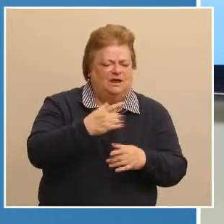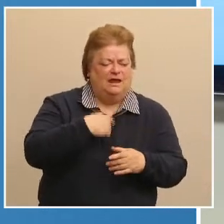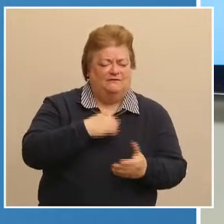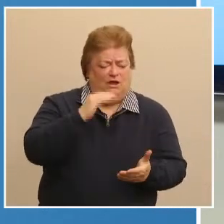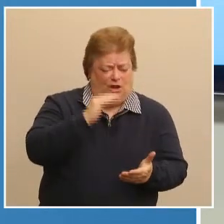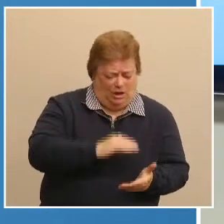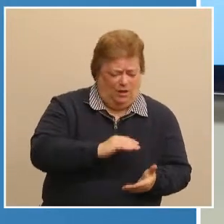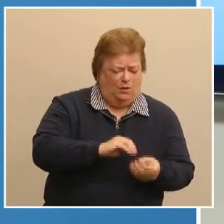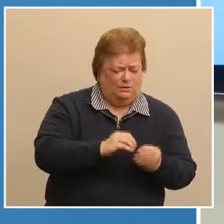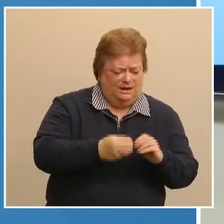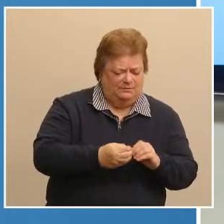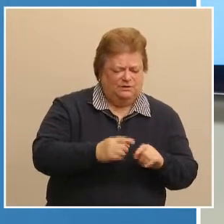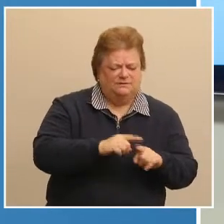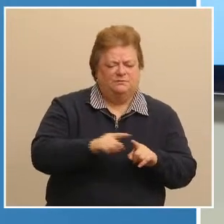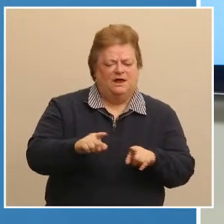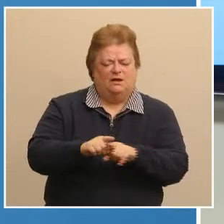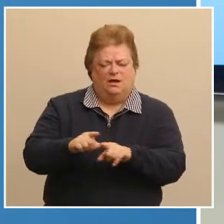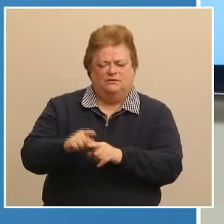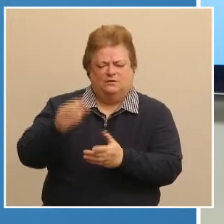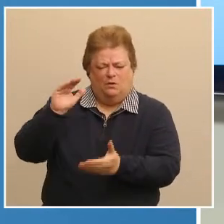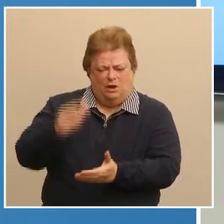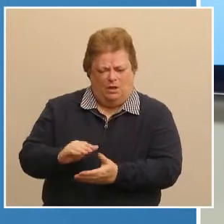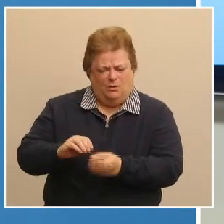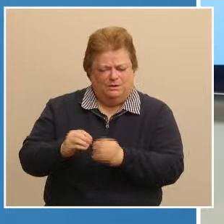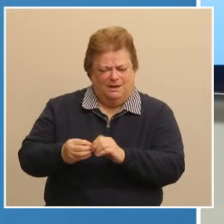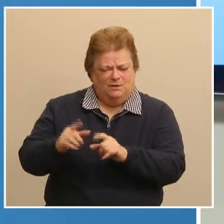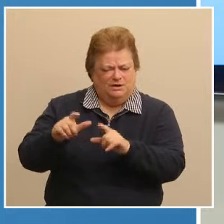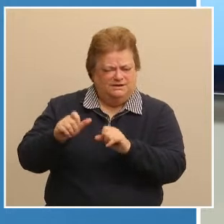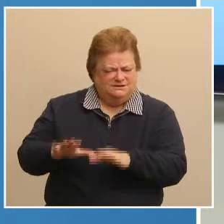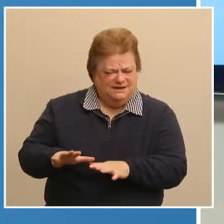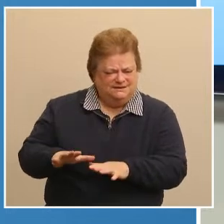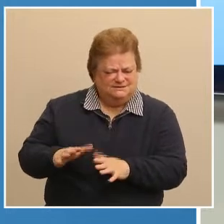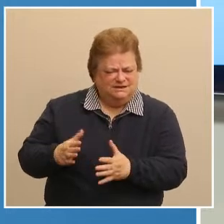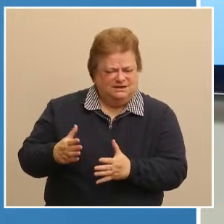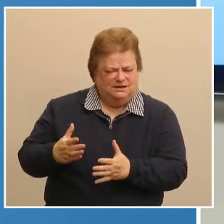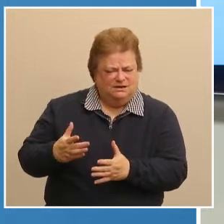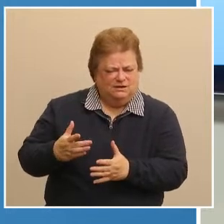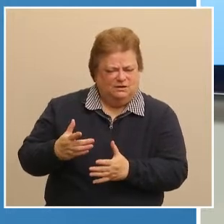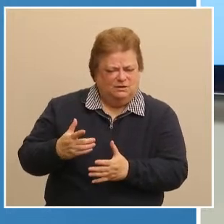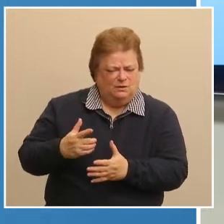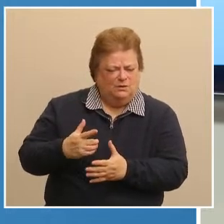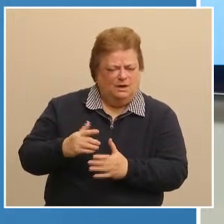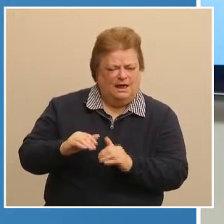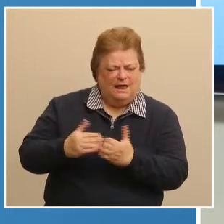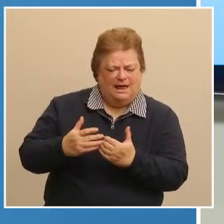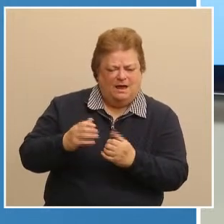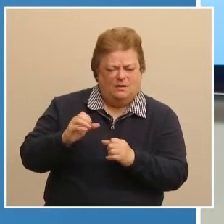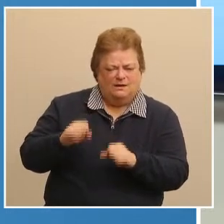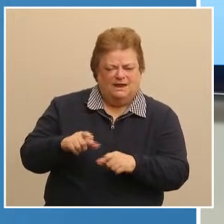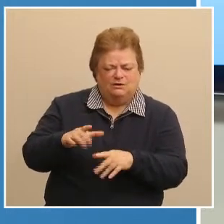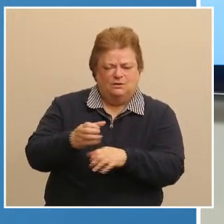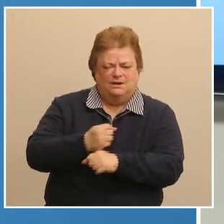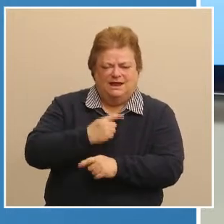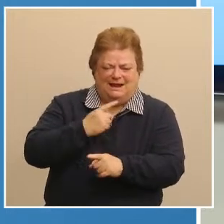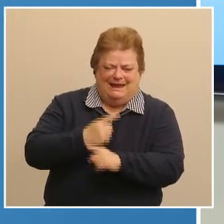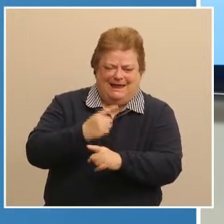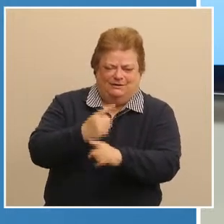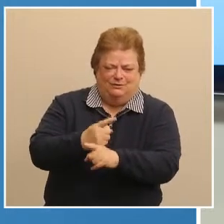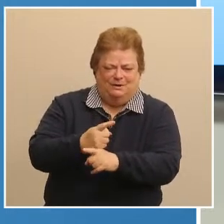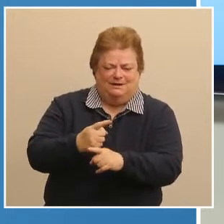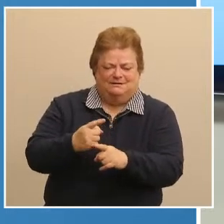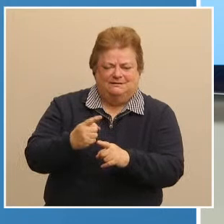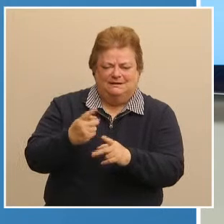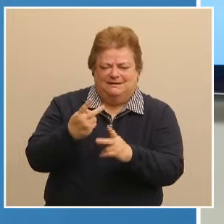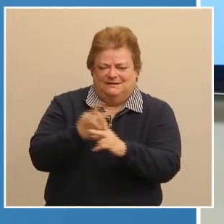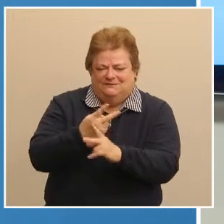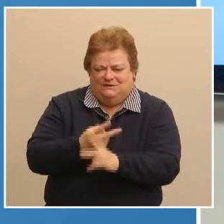numbers, but also the low testing. You know, I guess what are you looking for to really get an accurate gauge of where we're at, because both are so